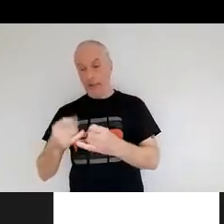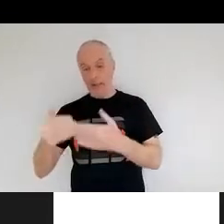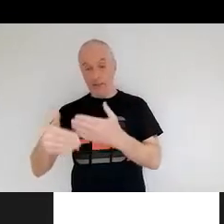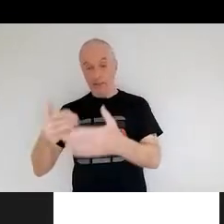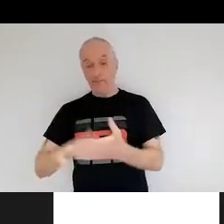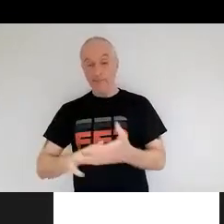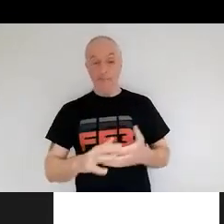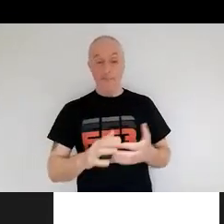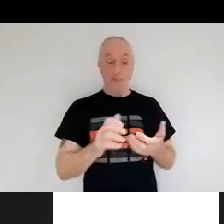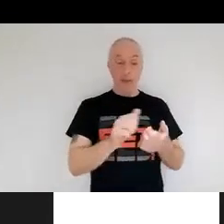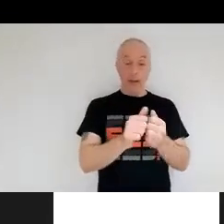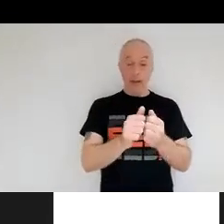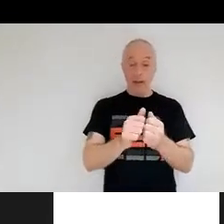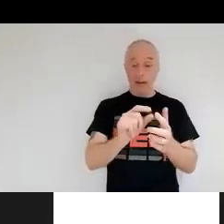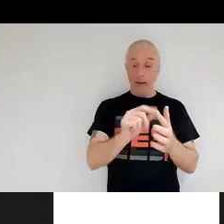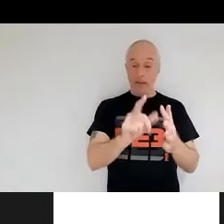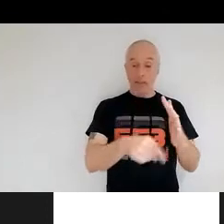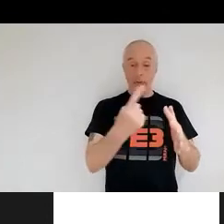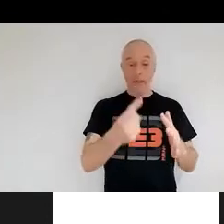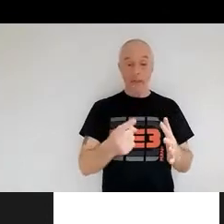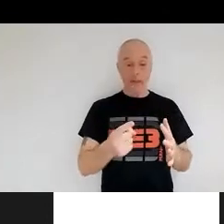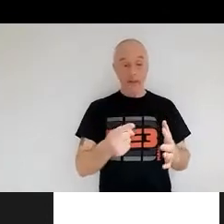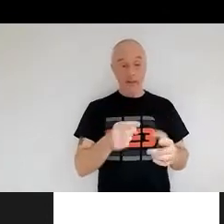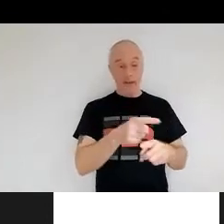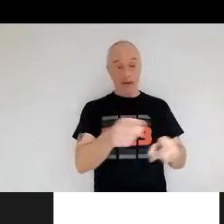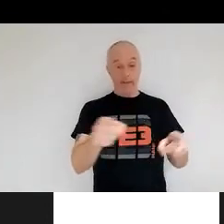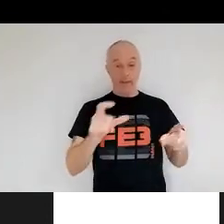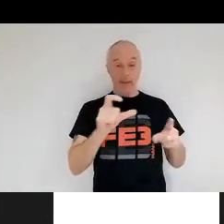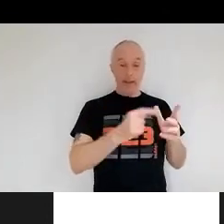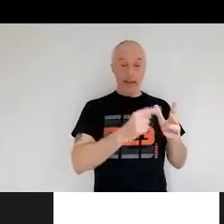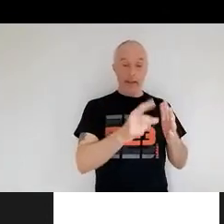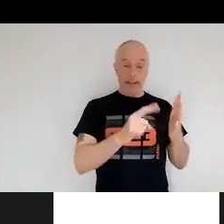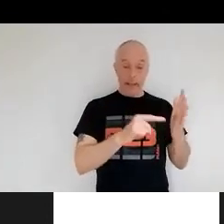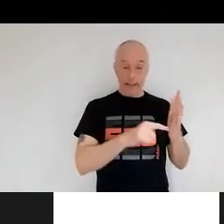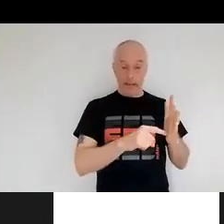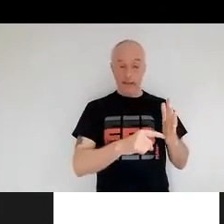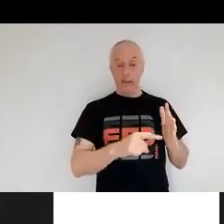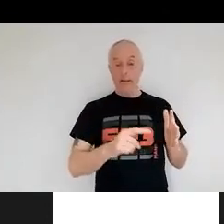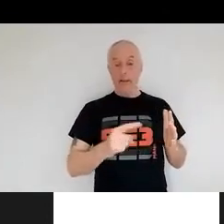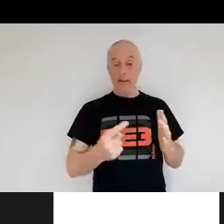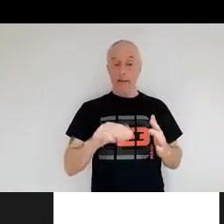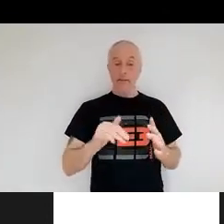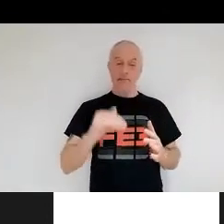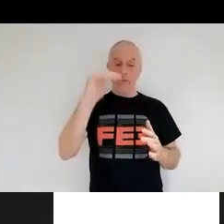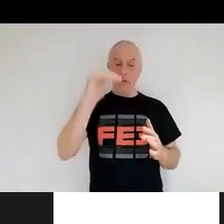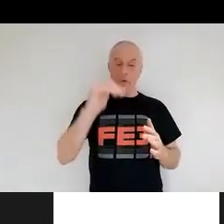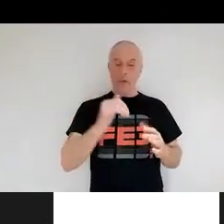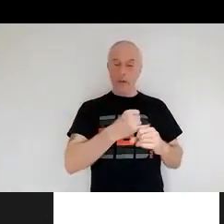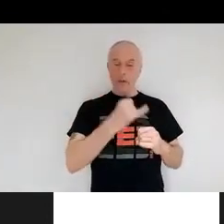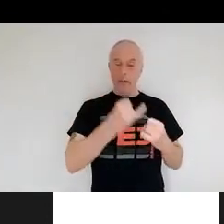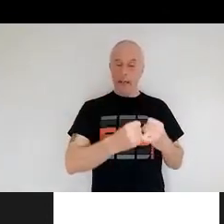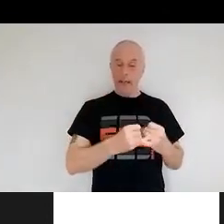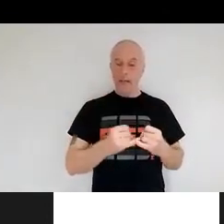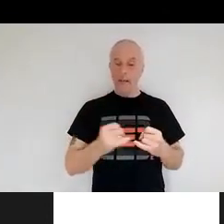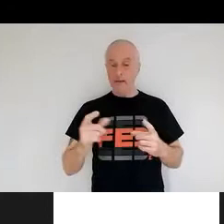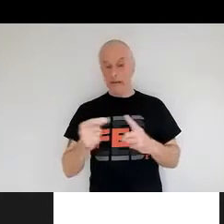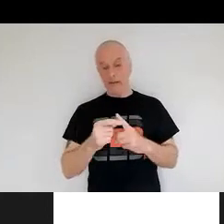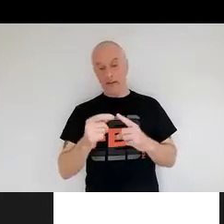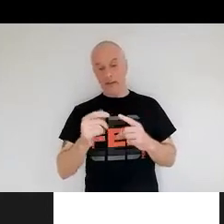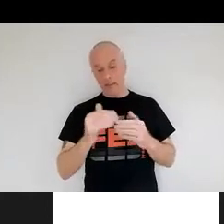have Cadent and Northern Gas Networks, who are our GDN sponsors, ourselves, Progessive Energy, who do the overall project